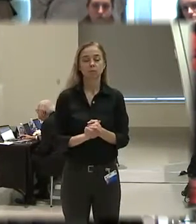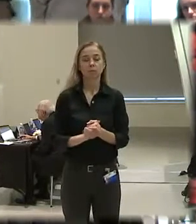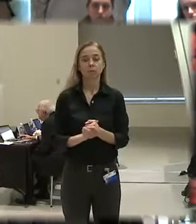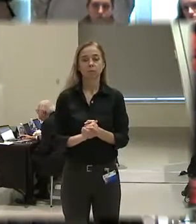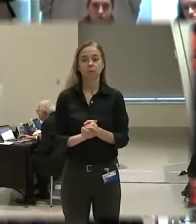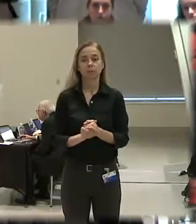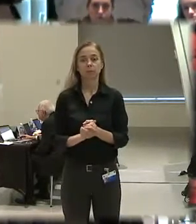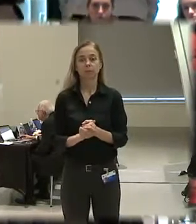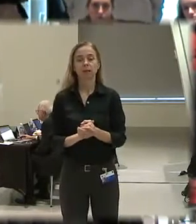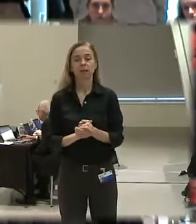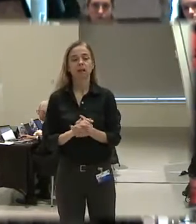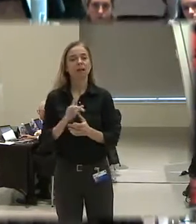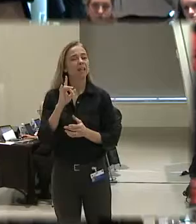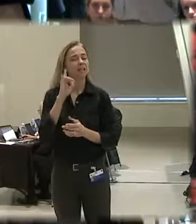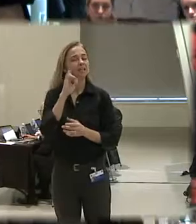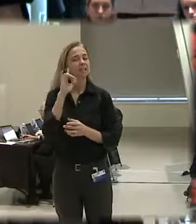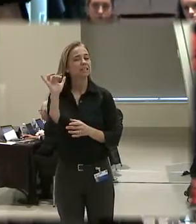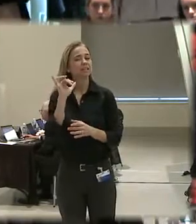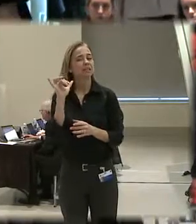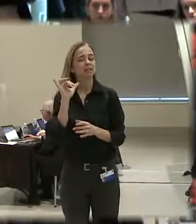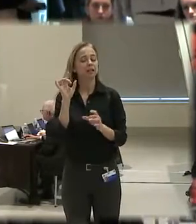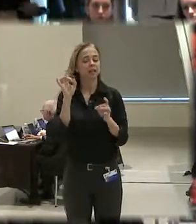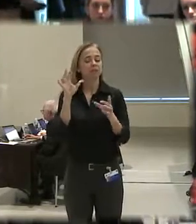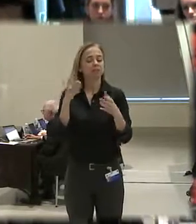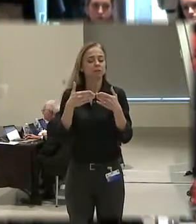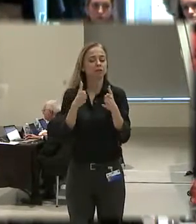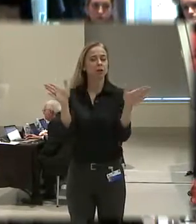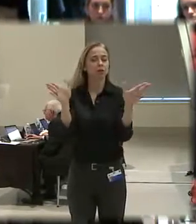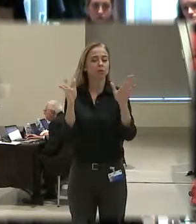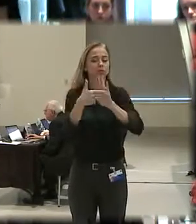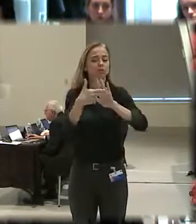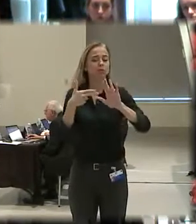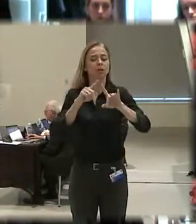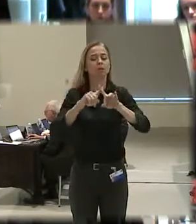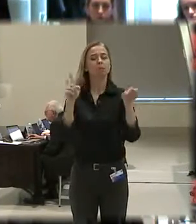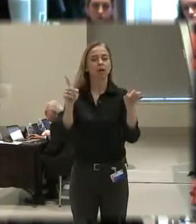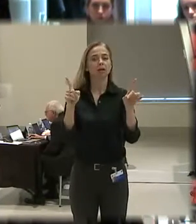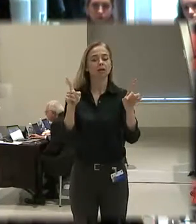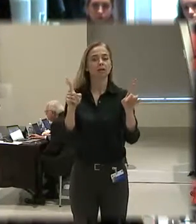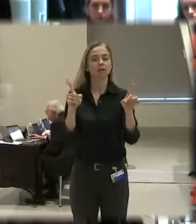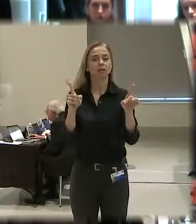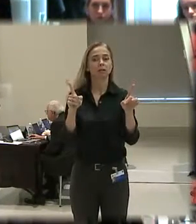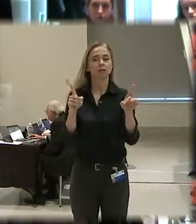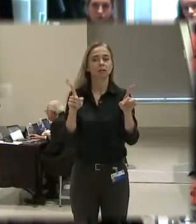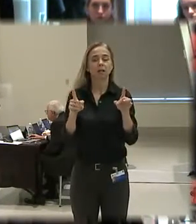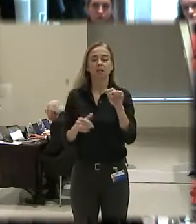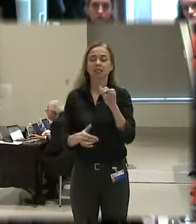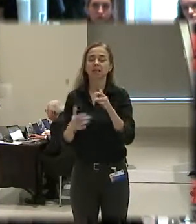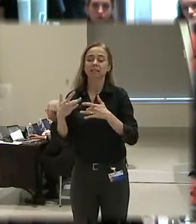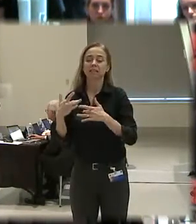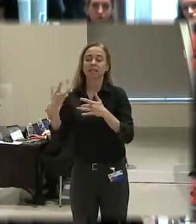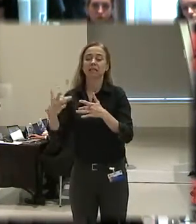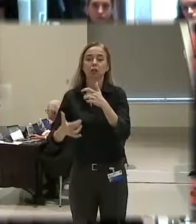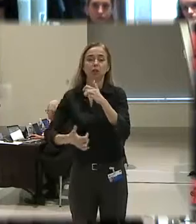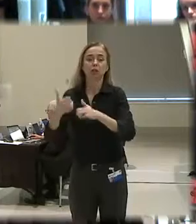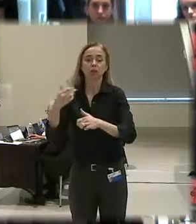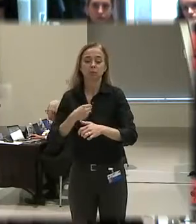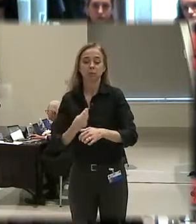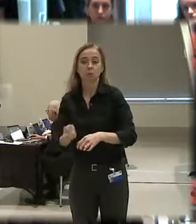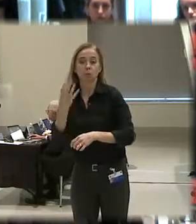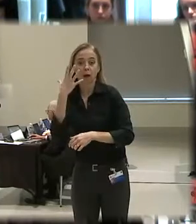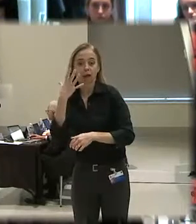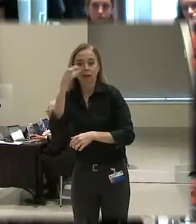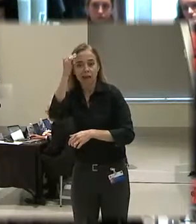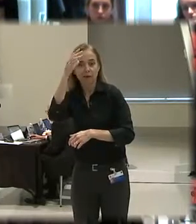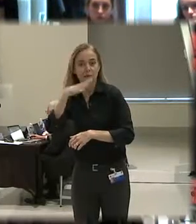This is going to sound like a gross generalization, but on a local level, we've noticed that they're disproportionately white and male. So you'll see that the